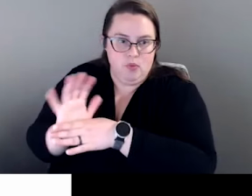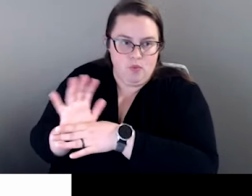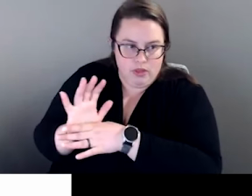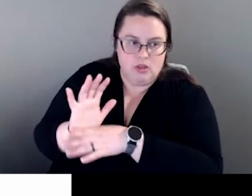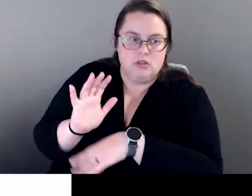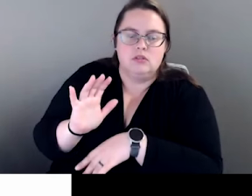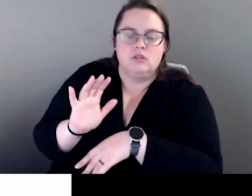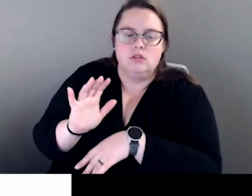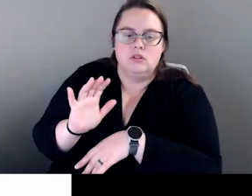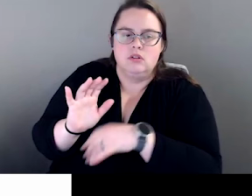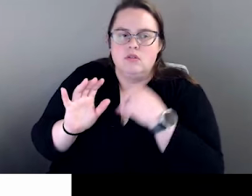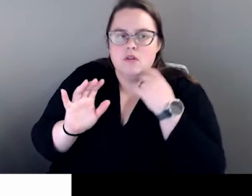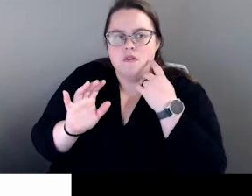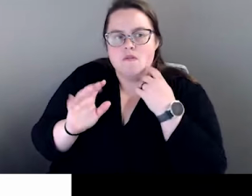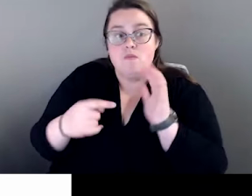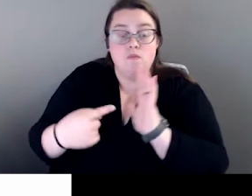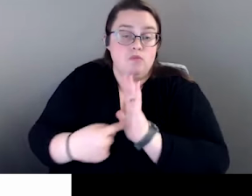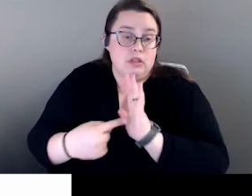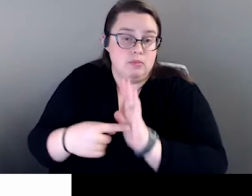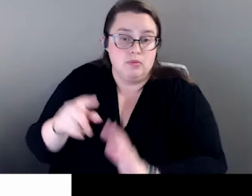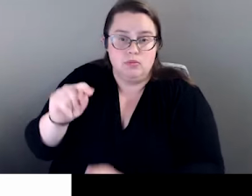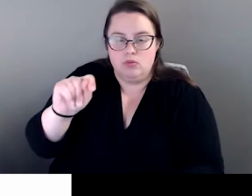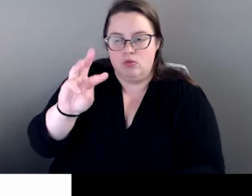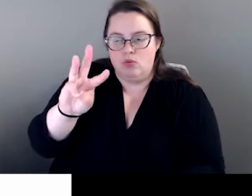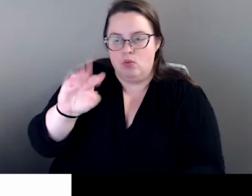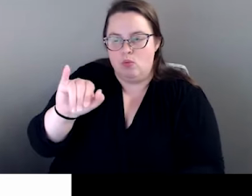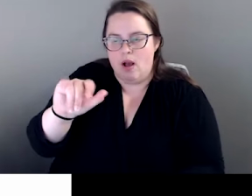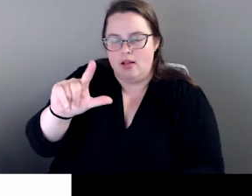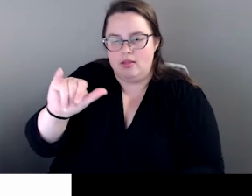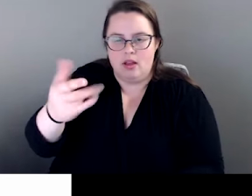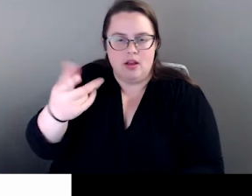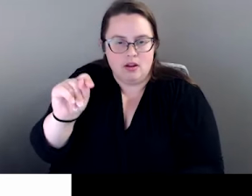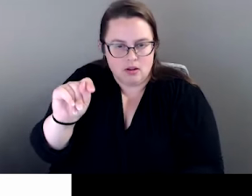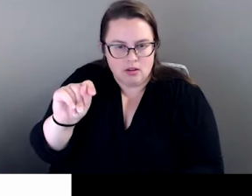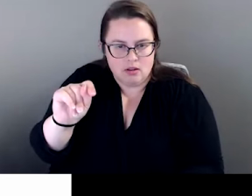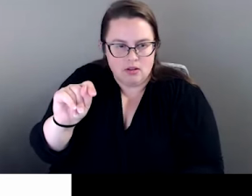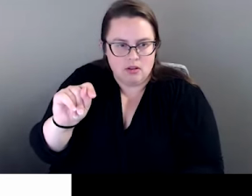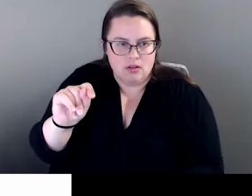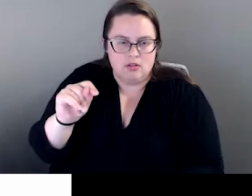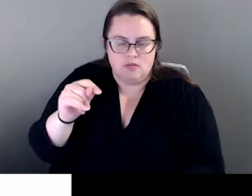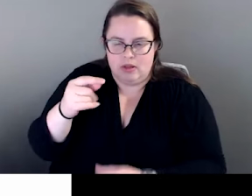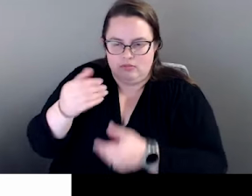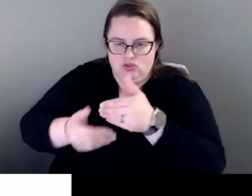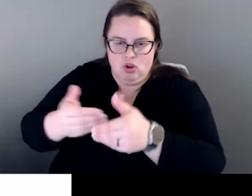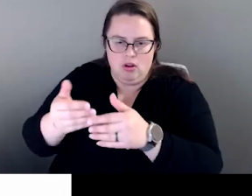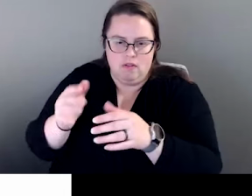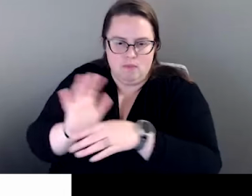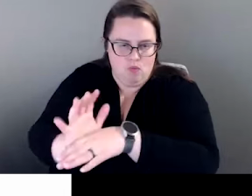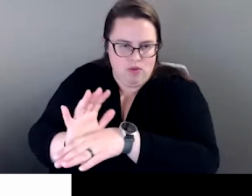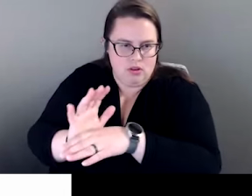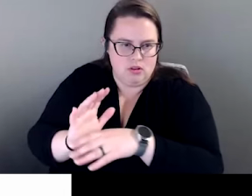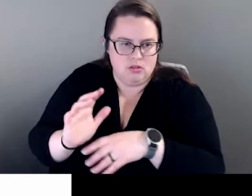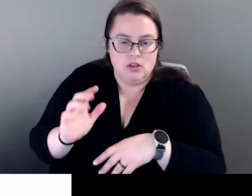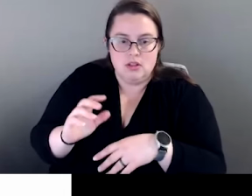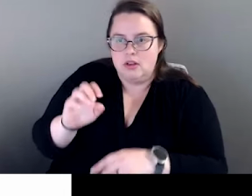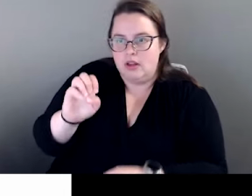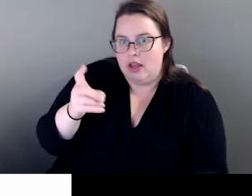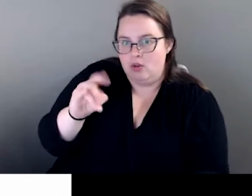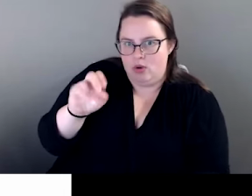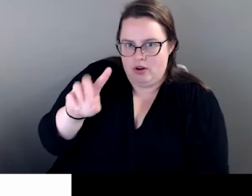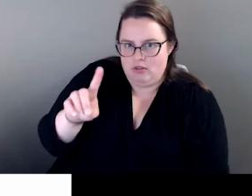it's, for example, like Twilight, the whatever sagas, and like, you know, it's like Edward's in her